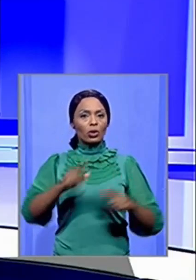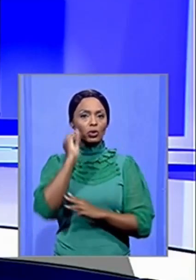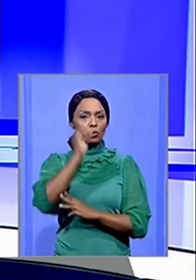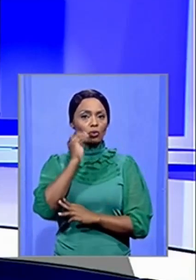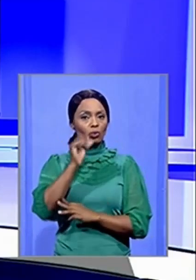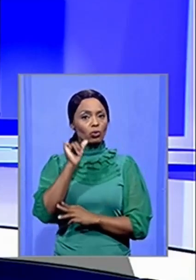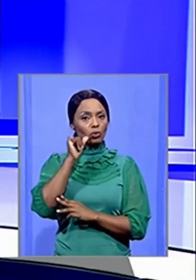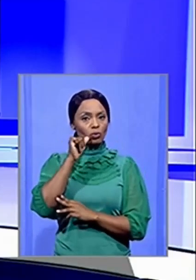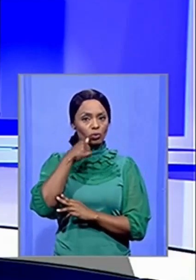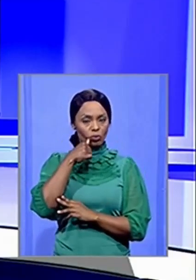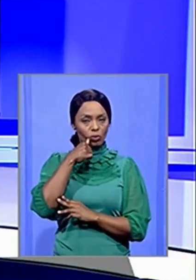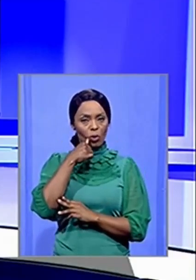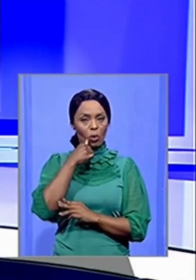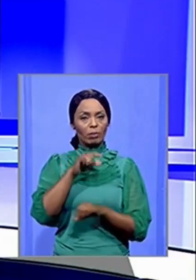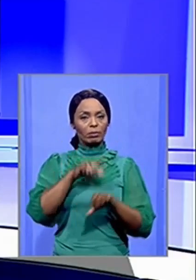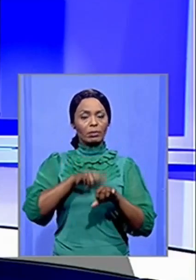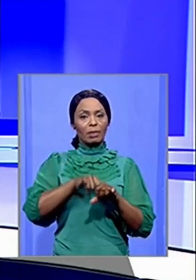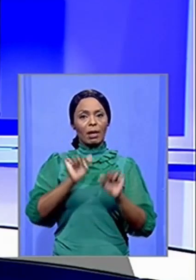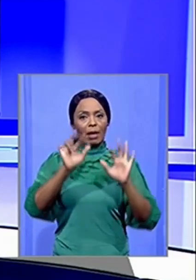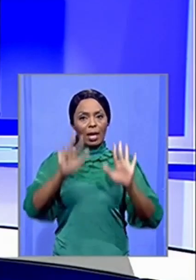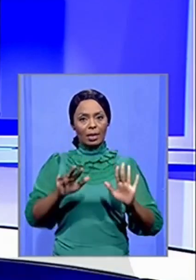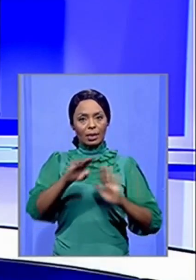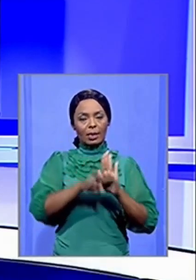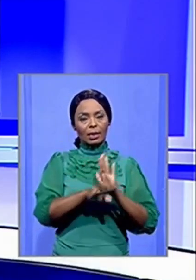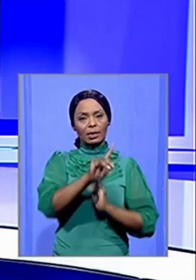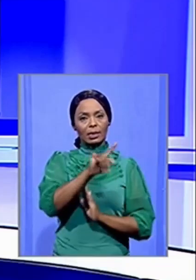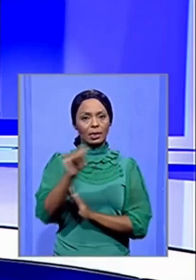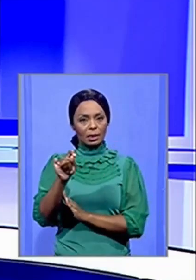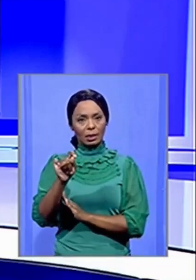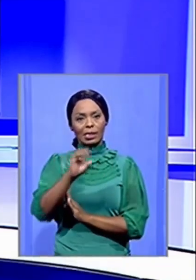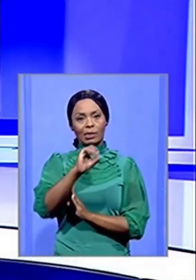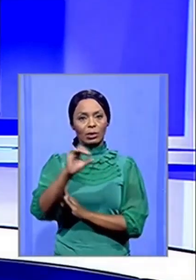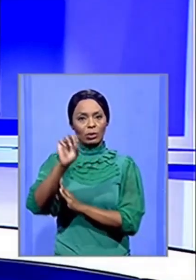iri ya seswai mo go SABC 2 le go DTT go sasa.